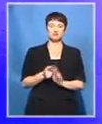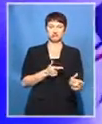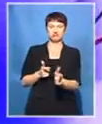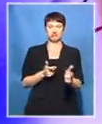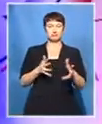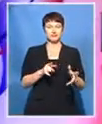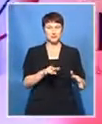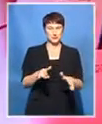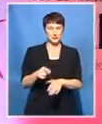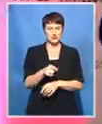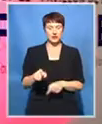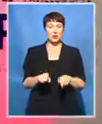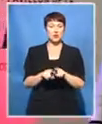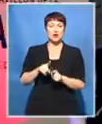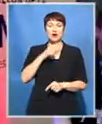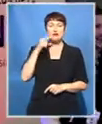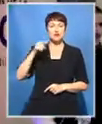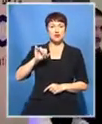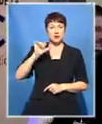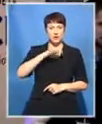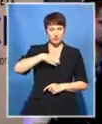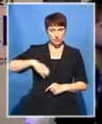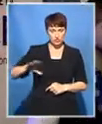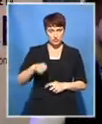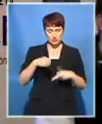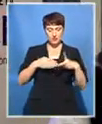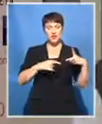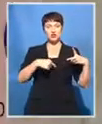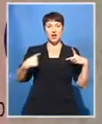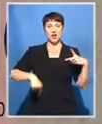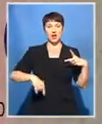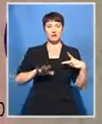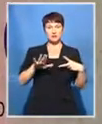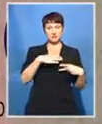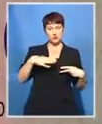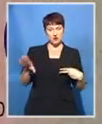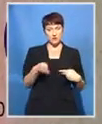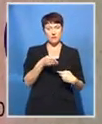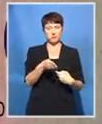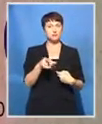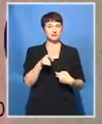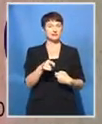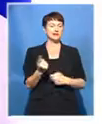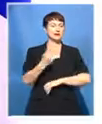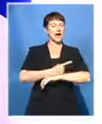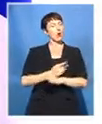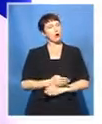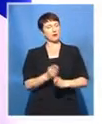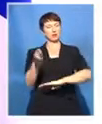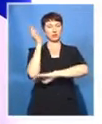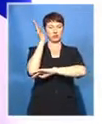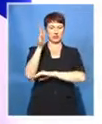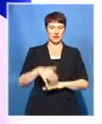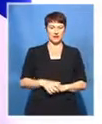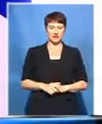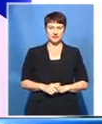Obama, Russia's Vladimir Putin, and China's Xi Jinping were all present on the opening day of COP21.